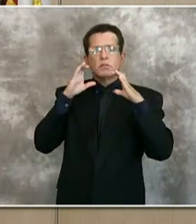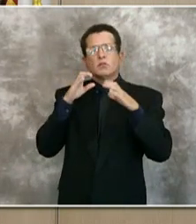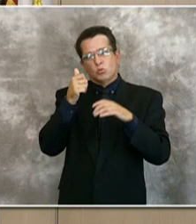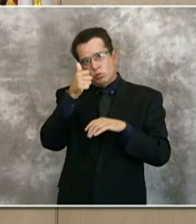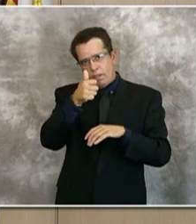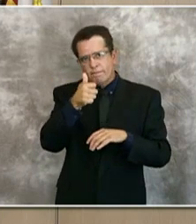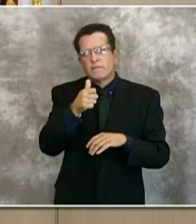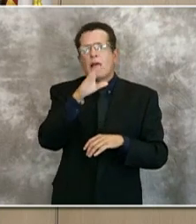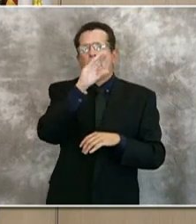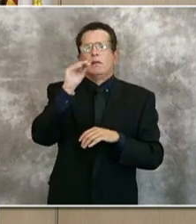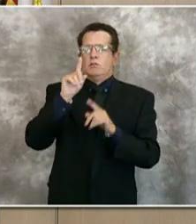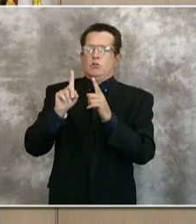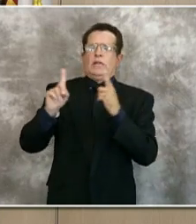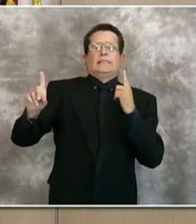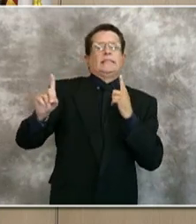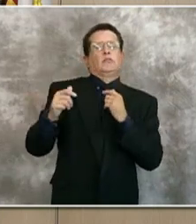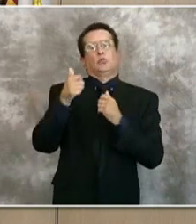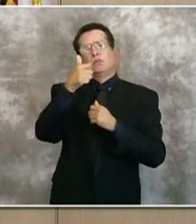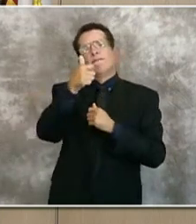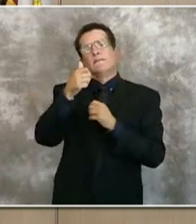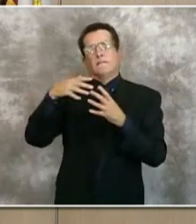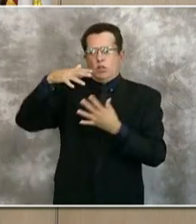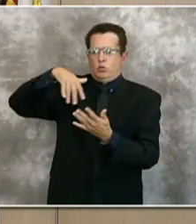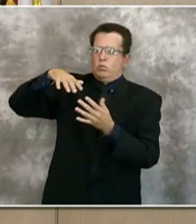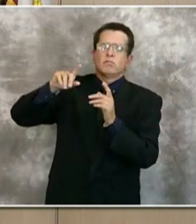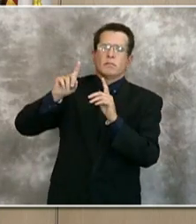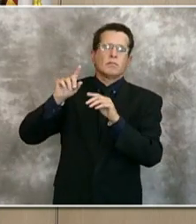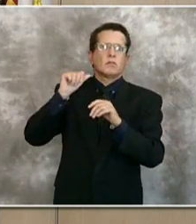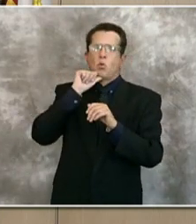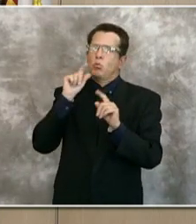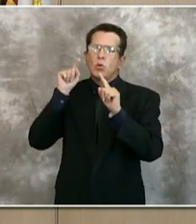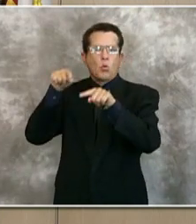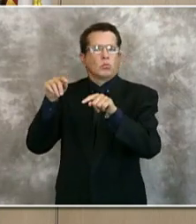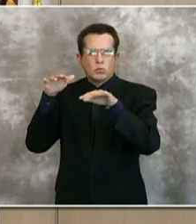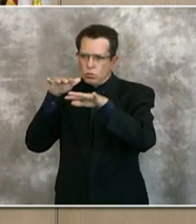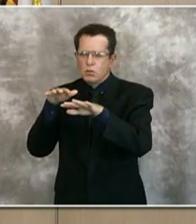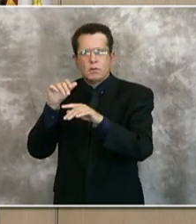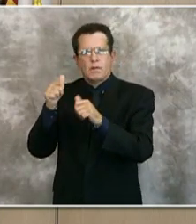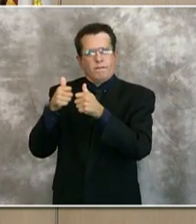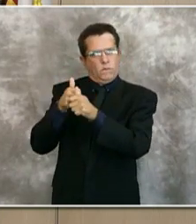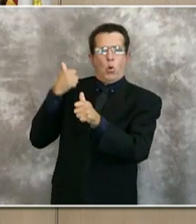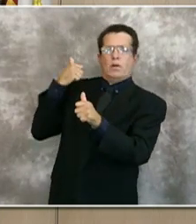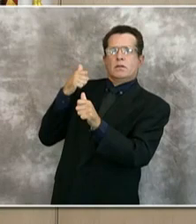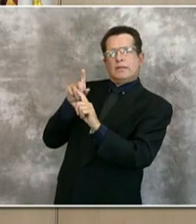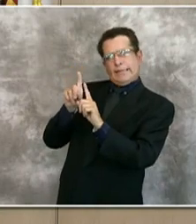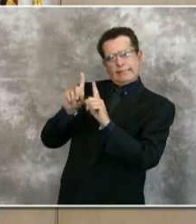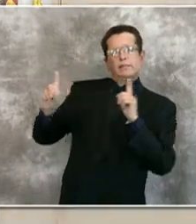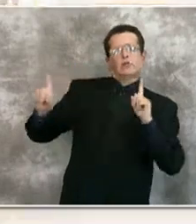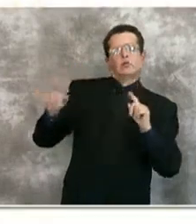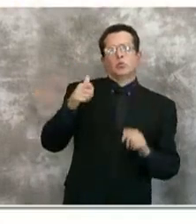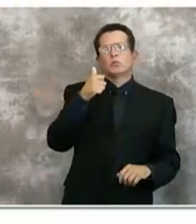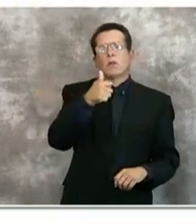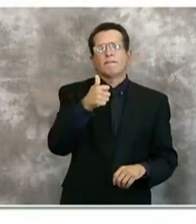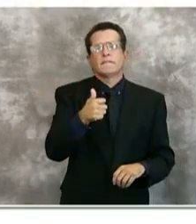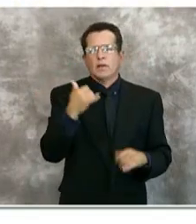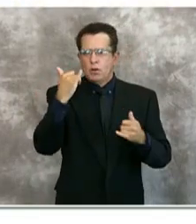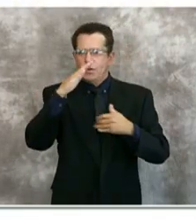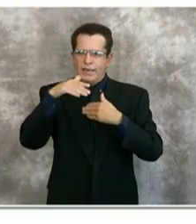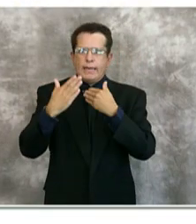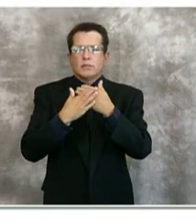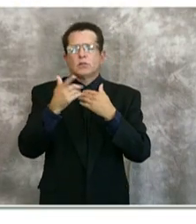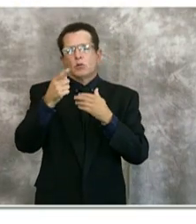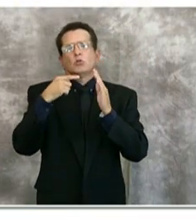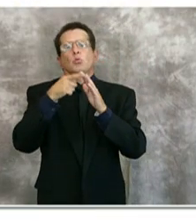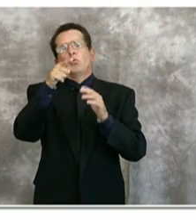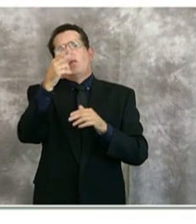well as social distancing. So in the next slide, I'd like to provide an update on the